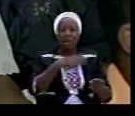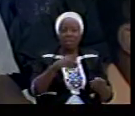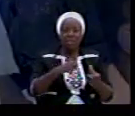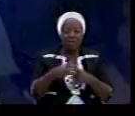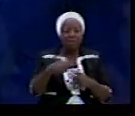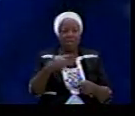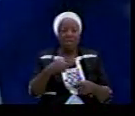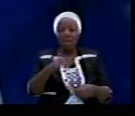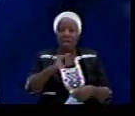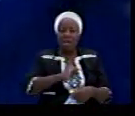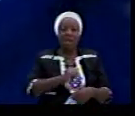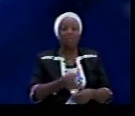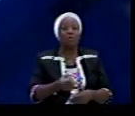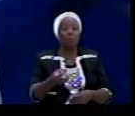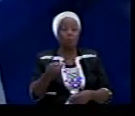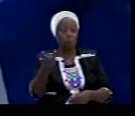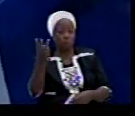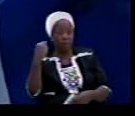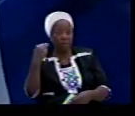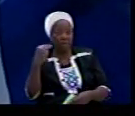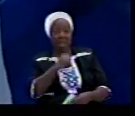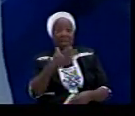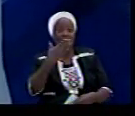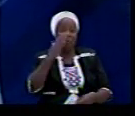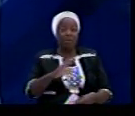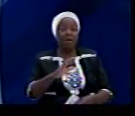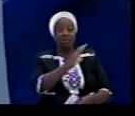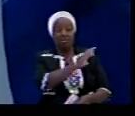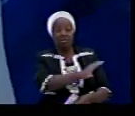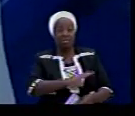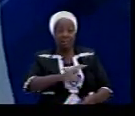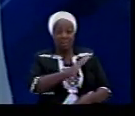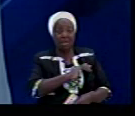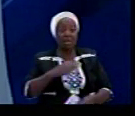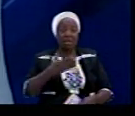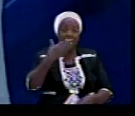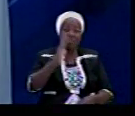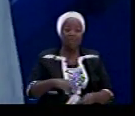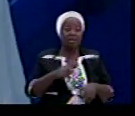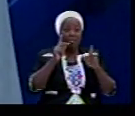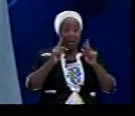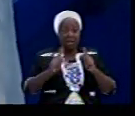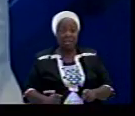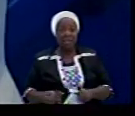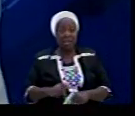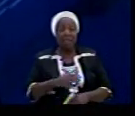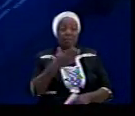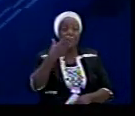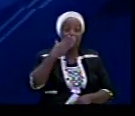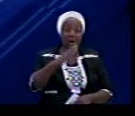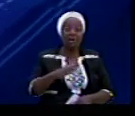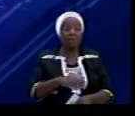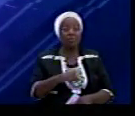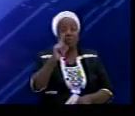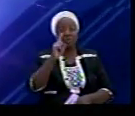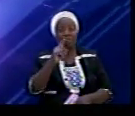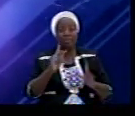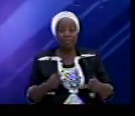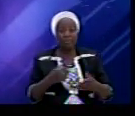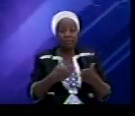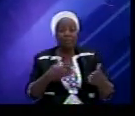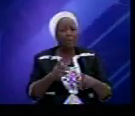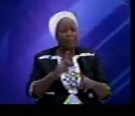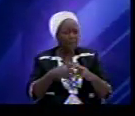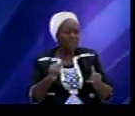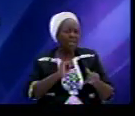was a bad character, a bad person, a bad personality, but he has forgiven me.